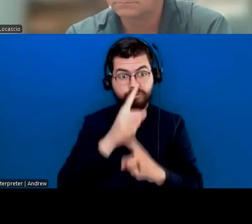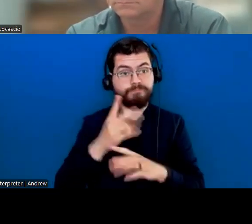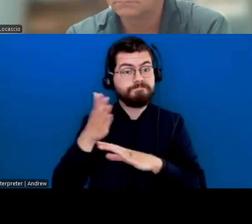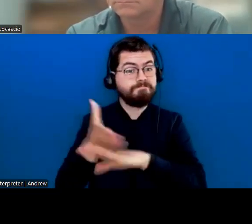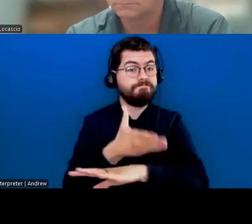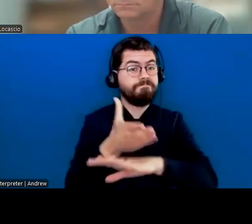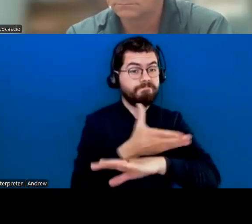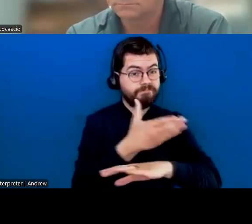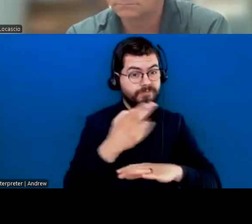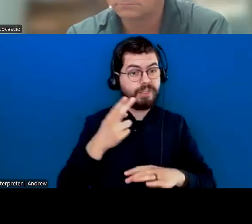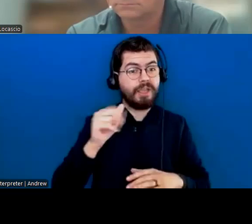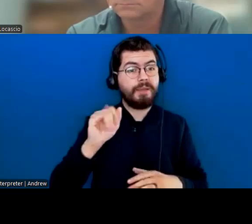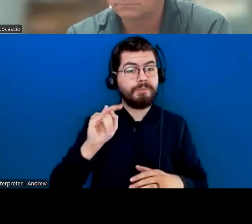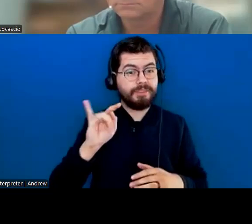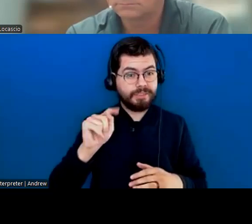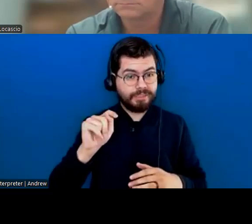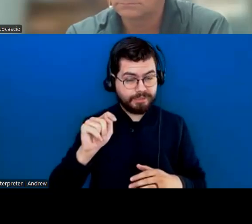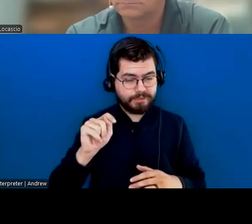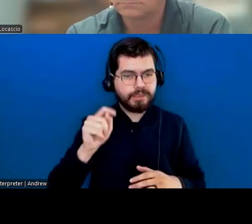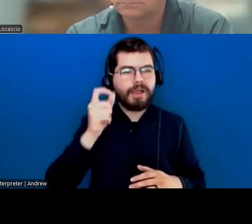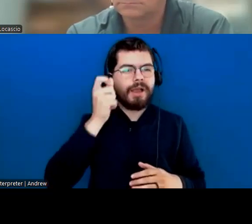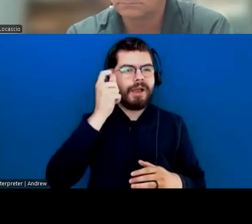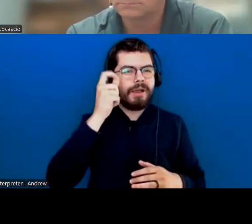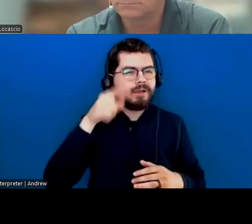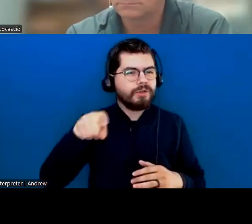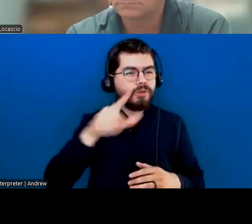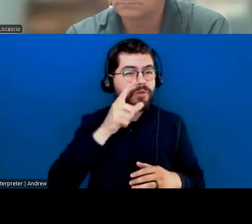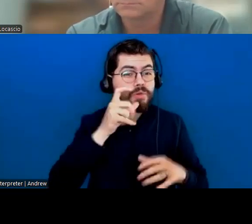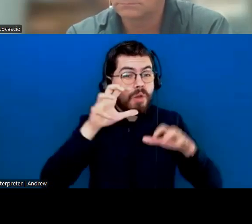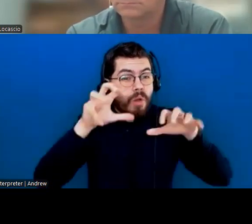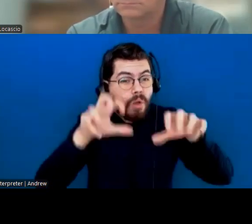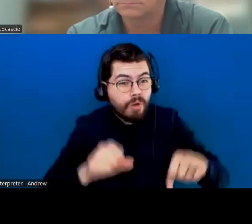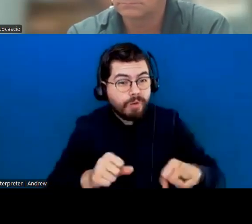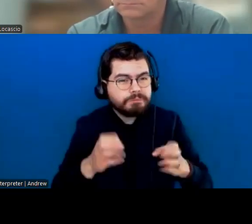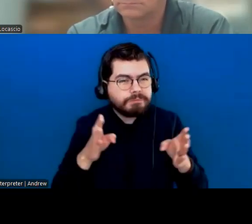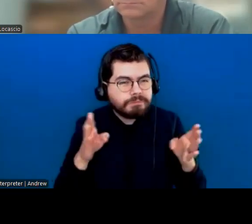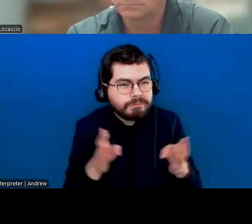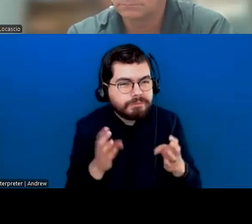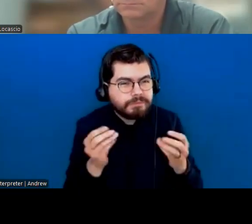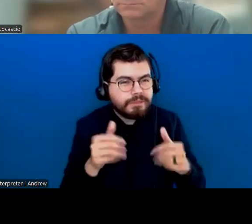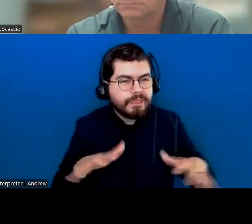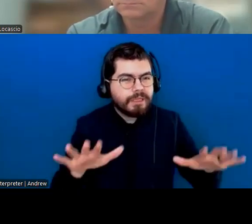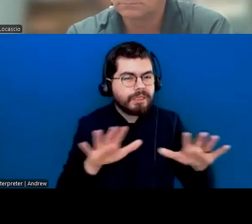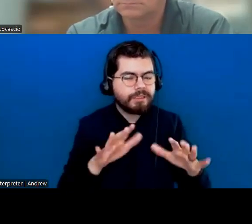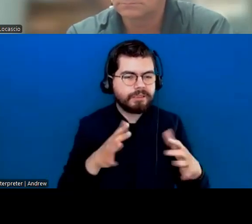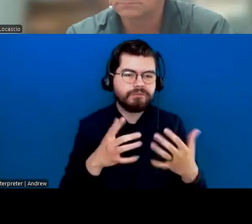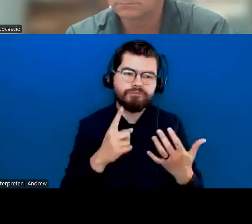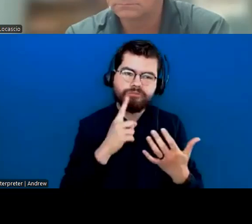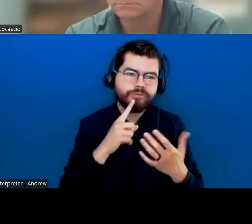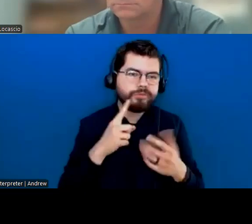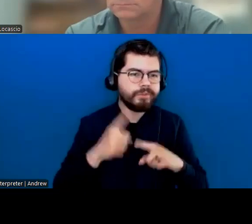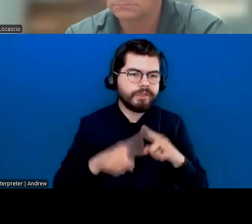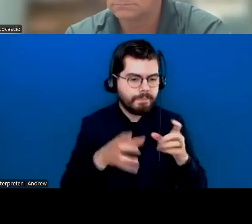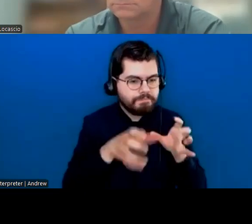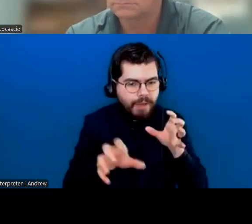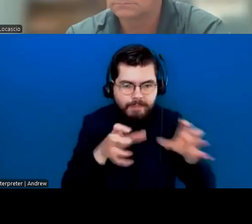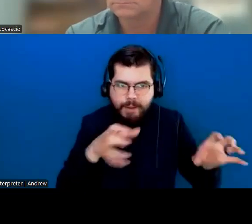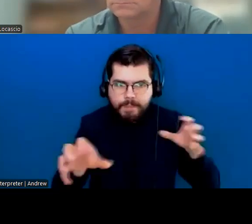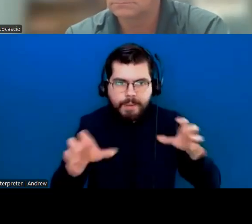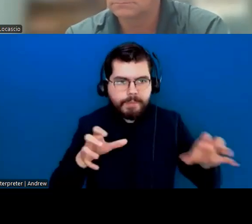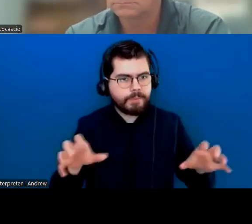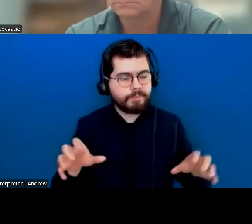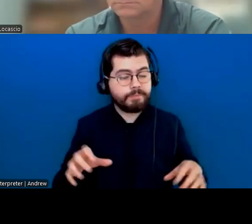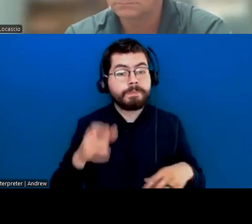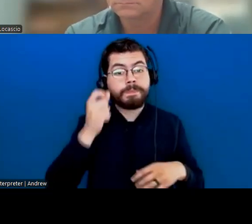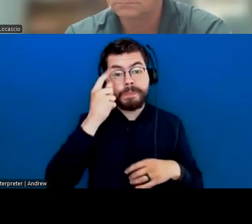landscape. But small landowners, it is hard to apply. It's pretty much all or none, and a little bit of boom or bust. But as Doug said,